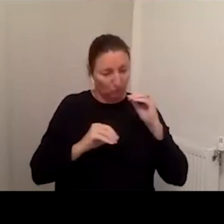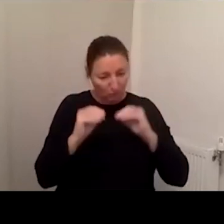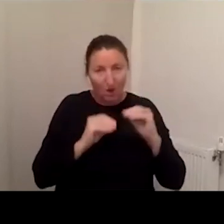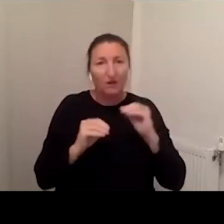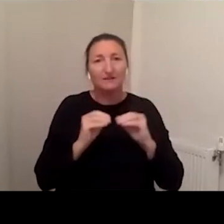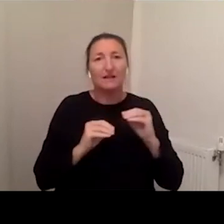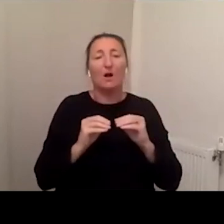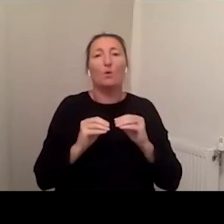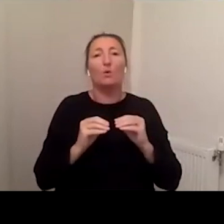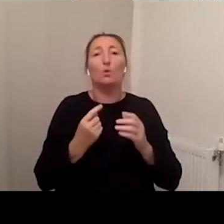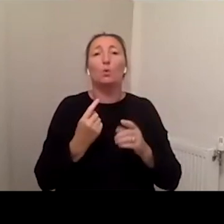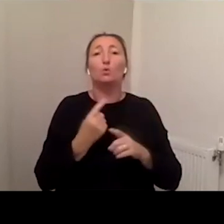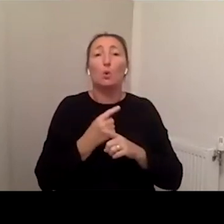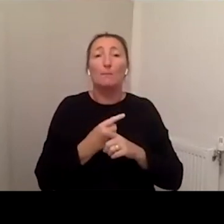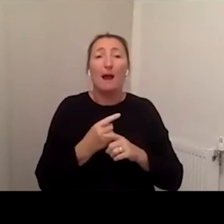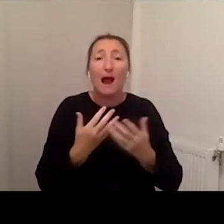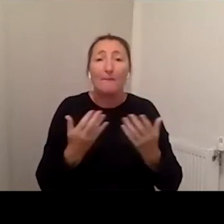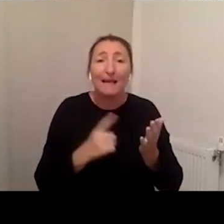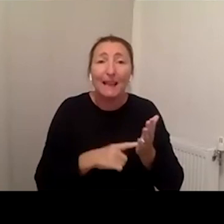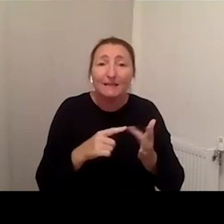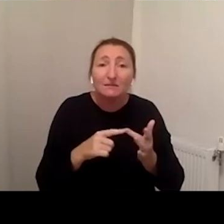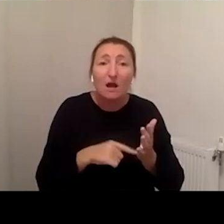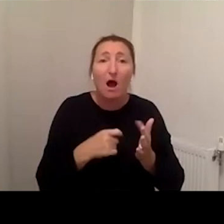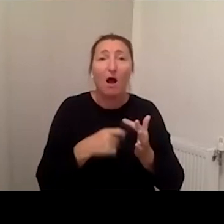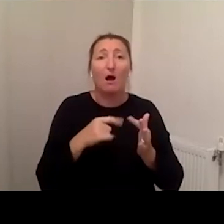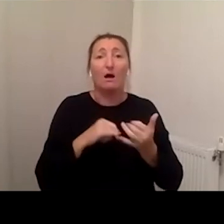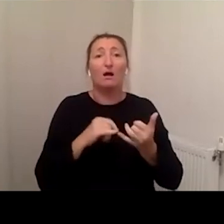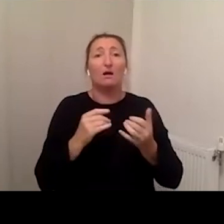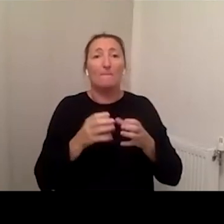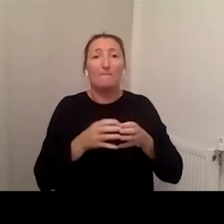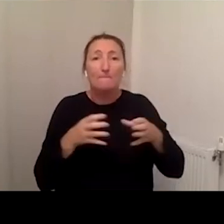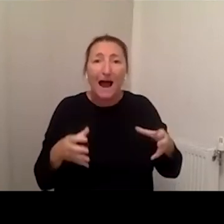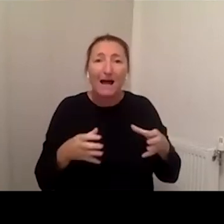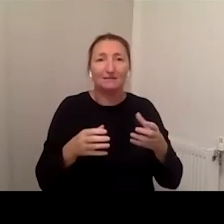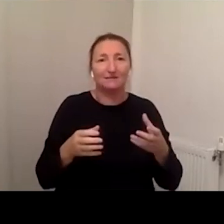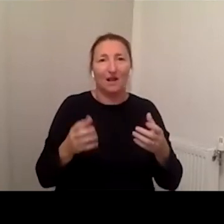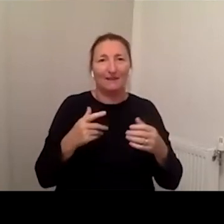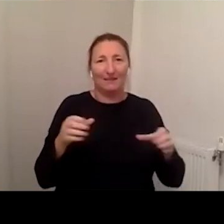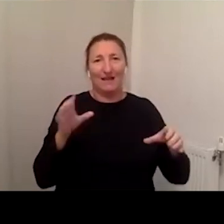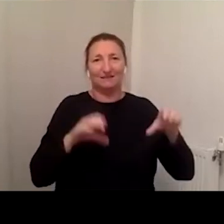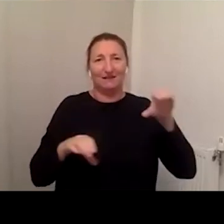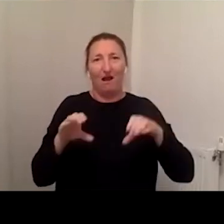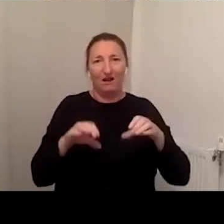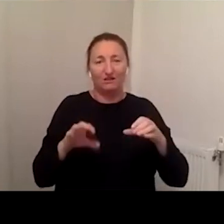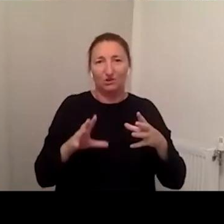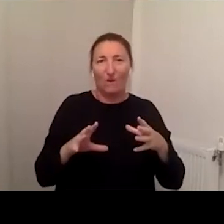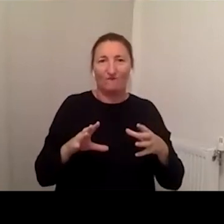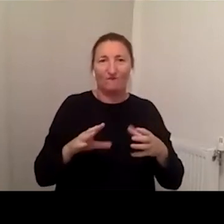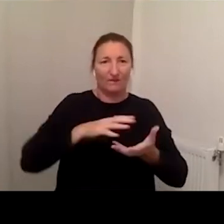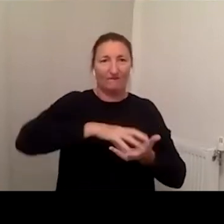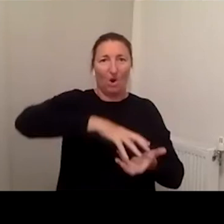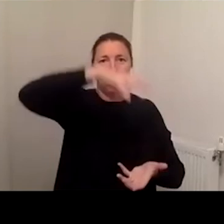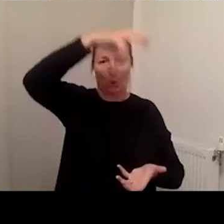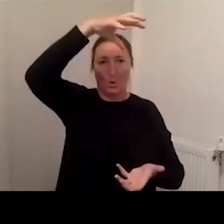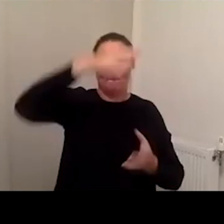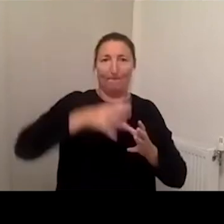about volume? Are you talking about activity? Are you talking about mass? It really, sorry not to be kind of picky about it, but it really does depend. And then there is